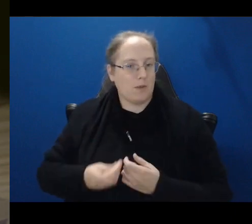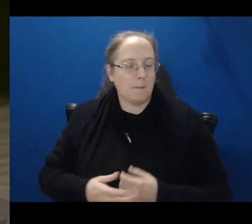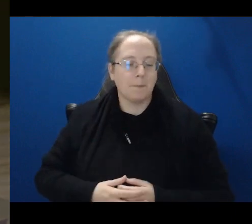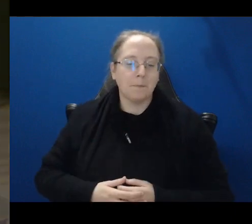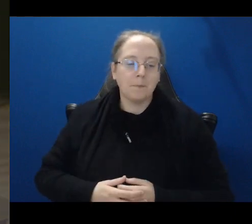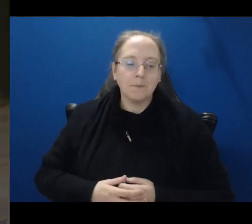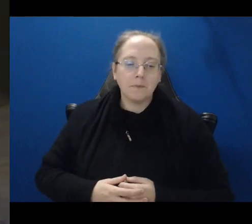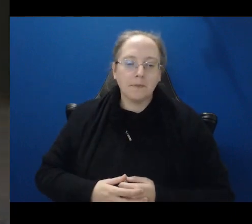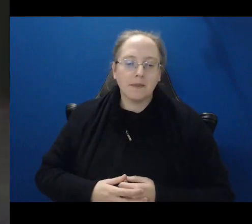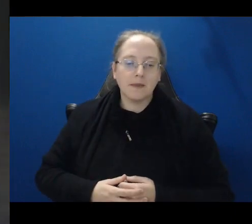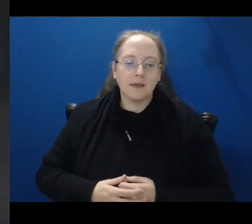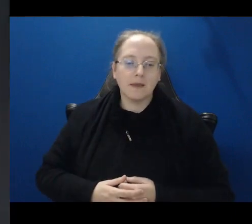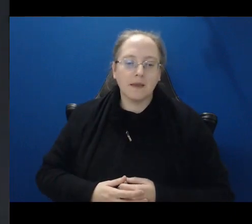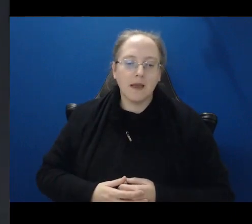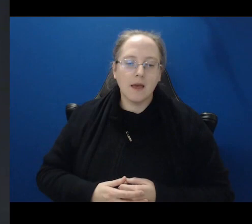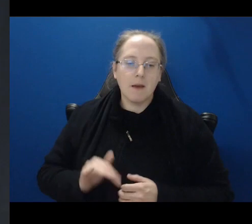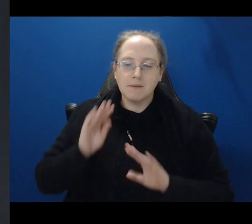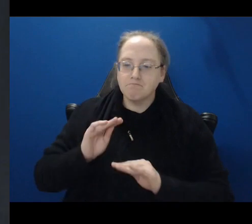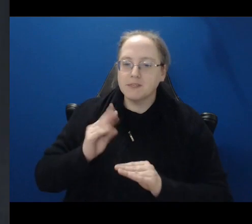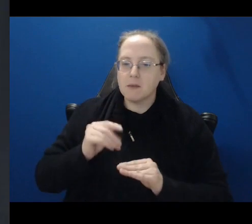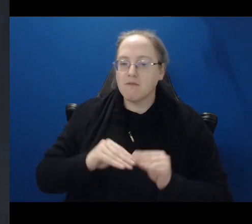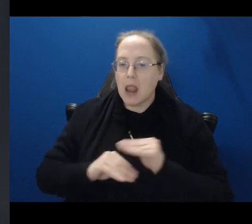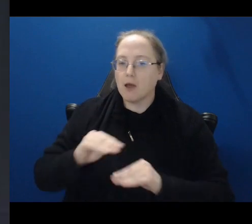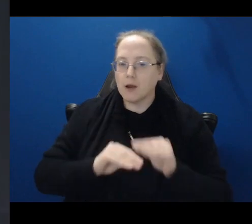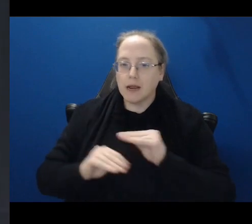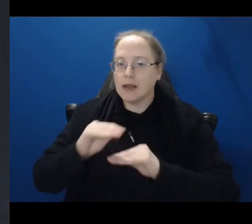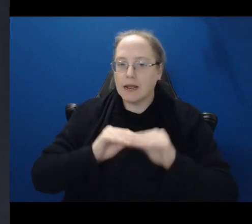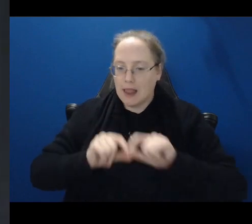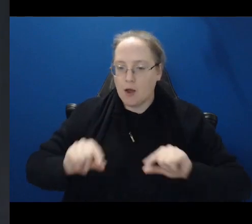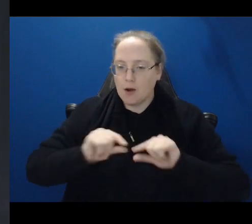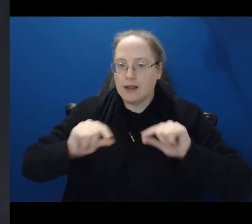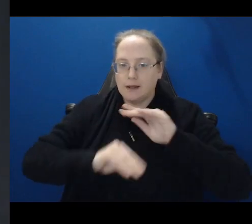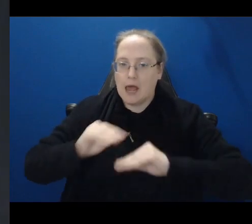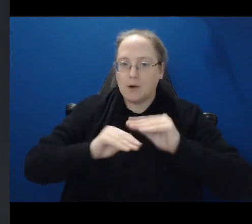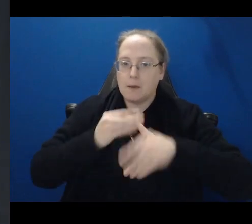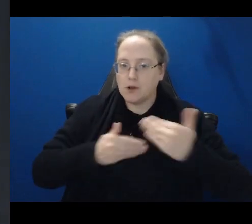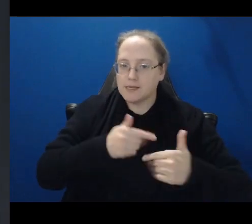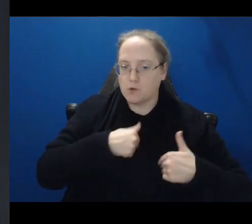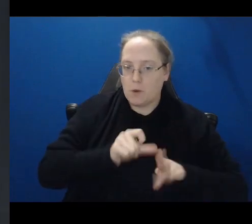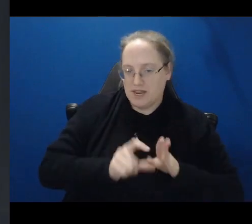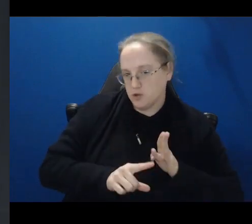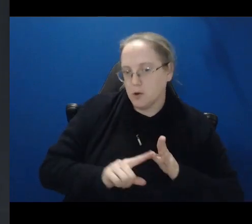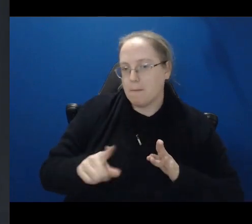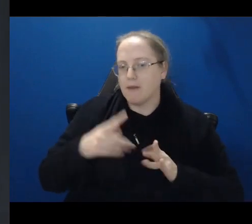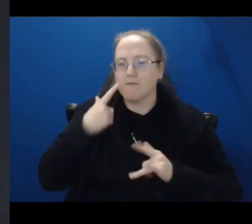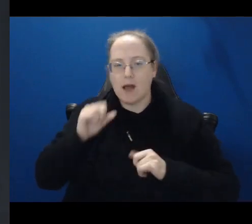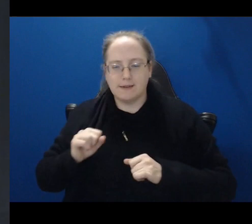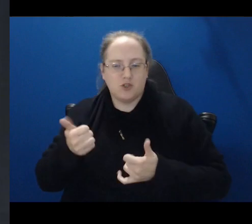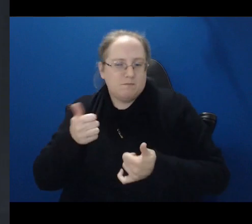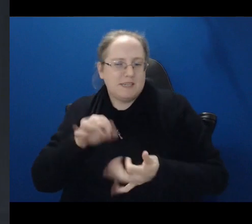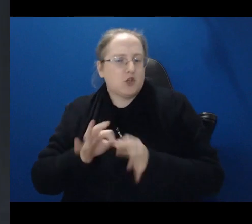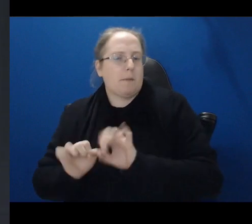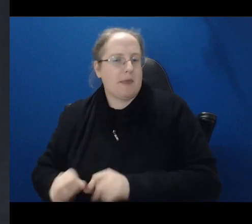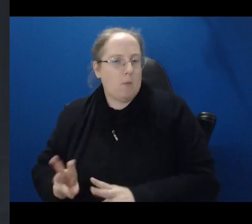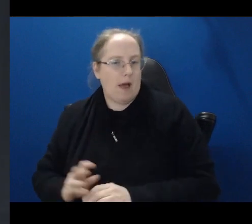some of the layering processes that we have gone through, but find their own way. But really, it's very much about being playful and not